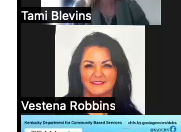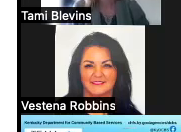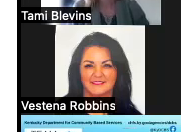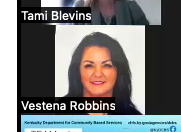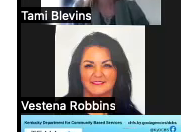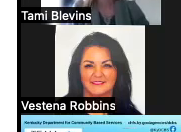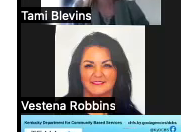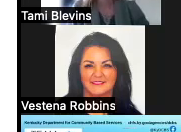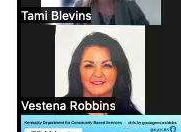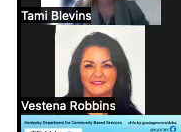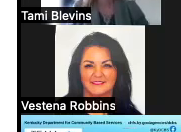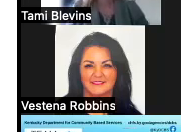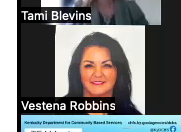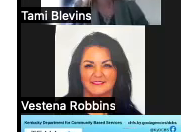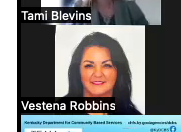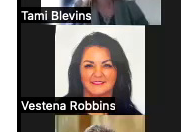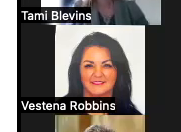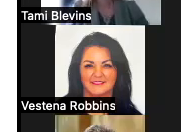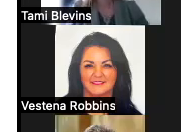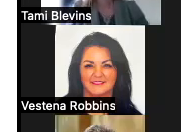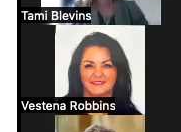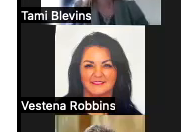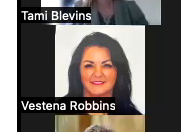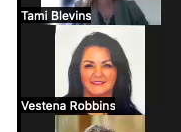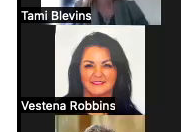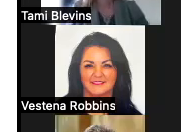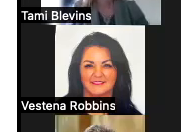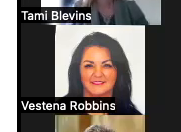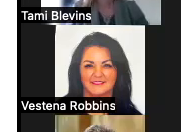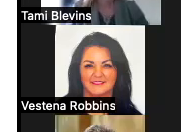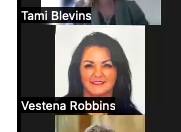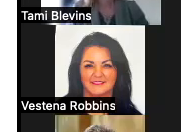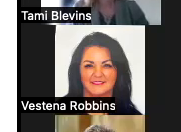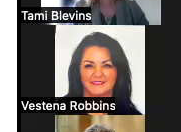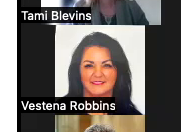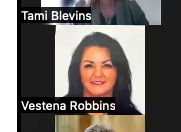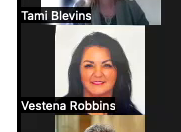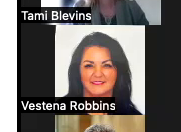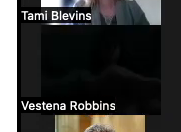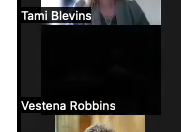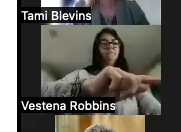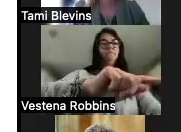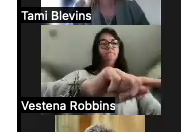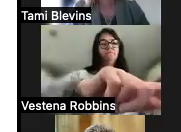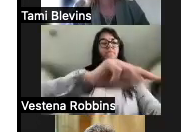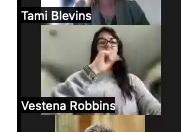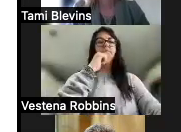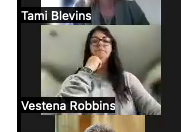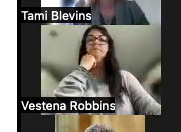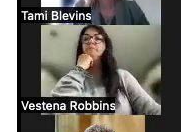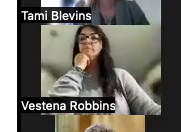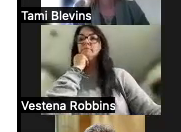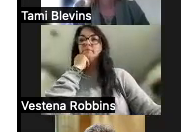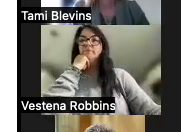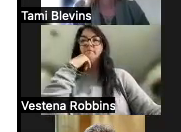medical technician, which is the acronym is EMT, crisis response effort. and that's in a rural community. It was designed